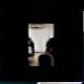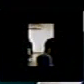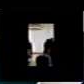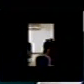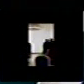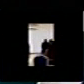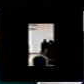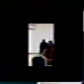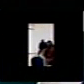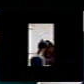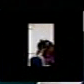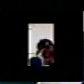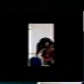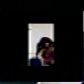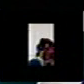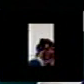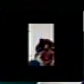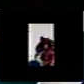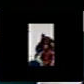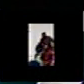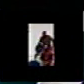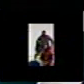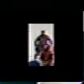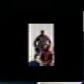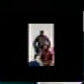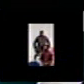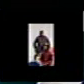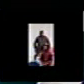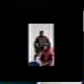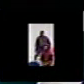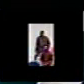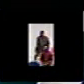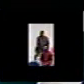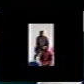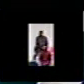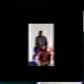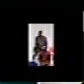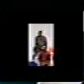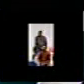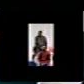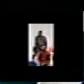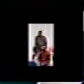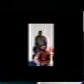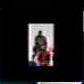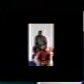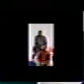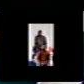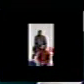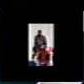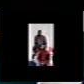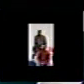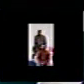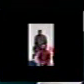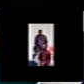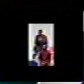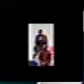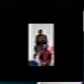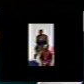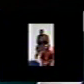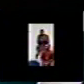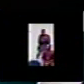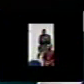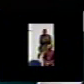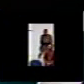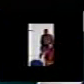Pack your load and go. And he has to go in Jesus' name. You see here it says, Jesus